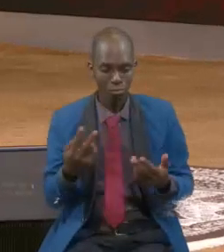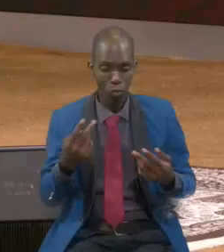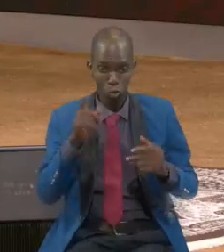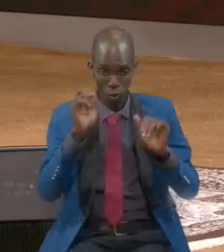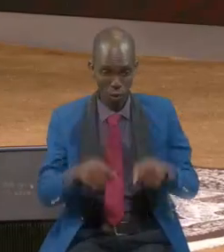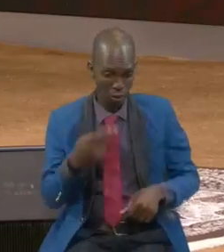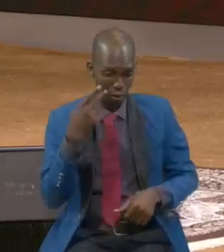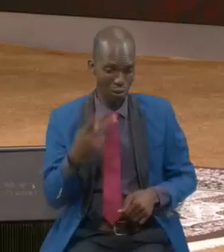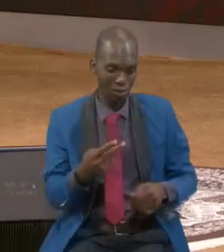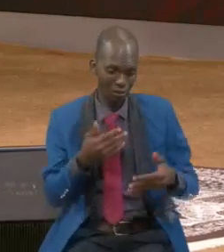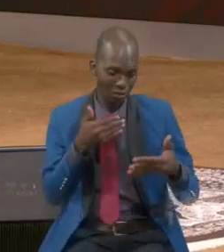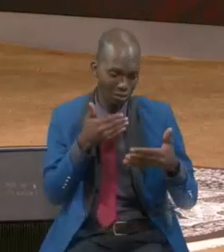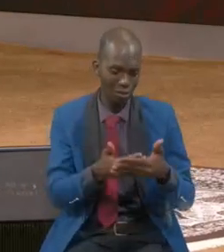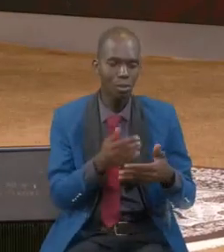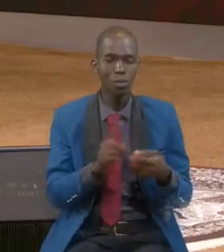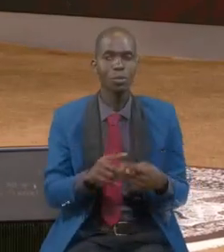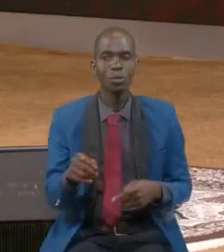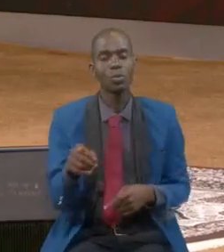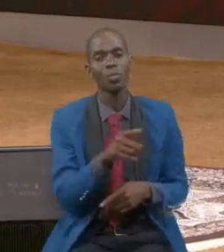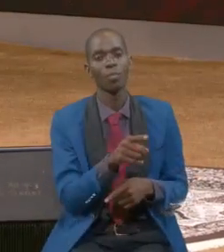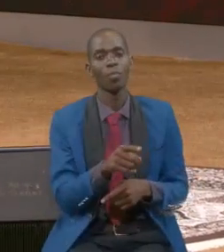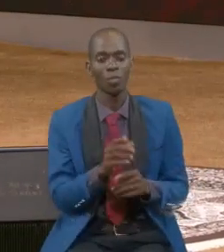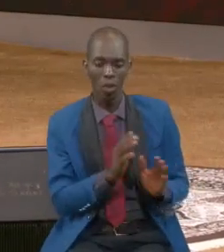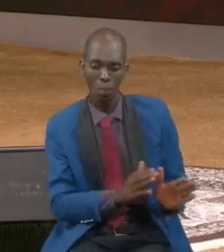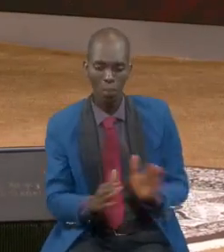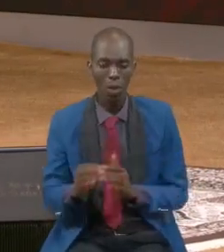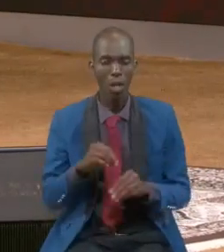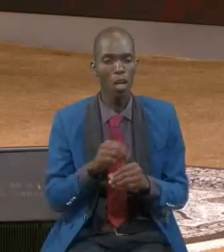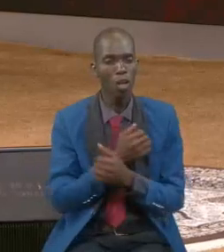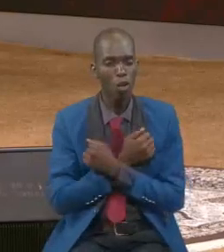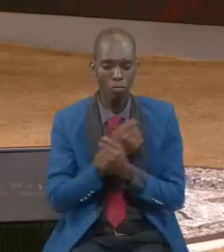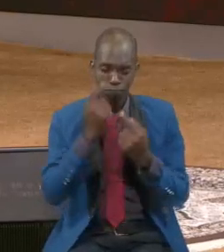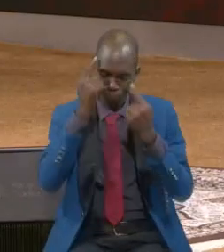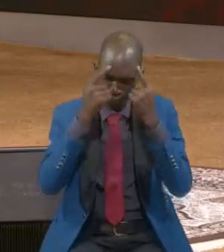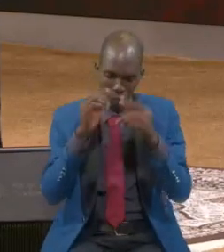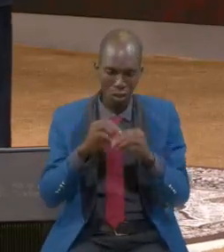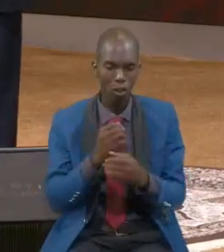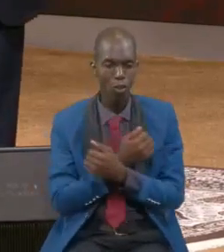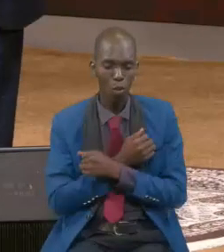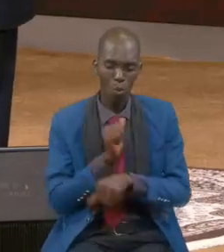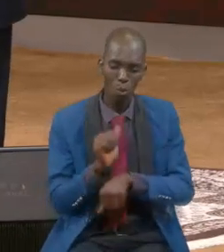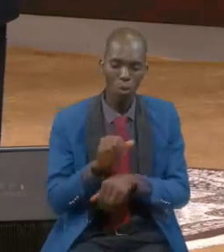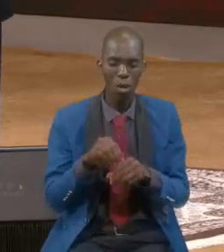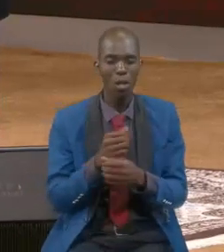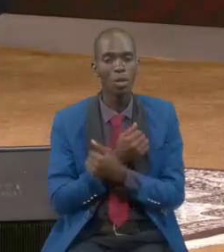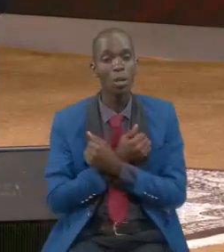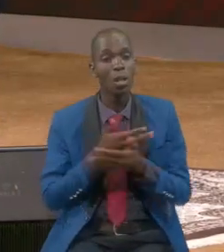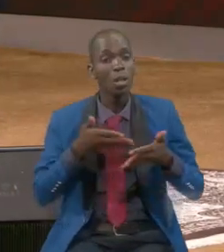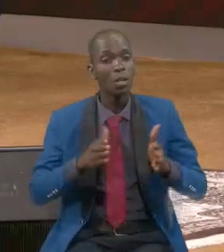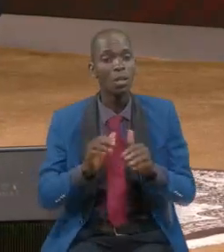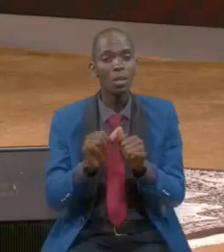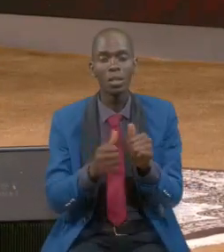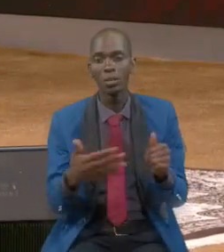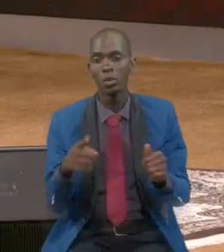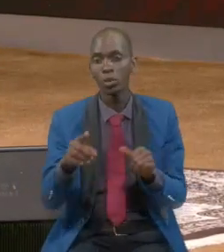you thinking Lord planning Lord operate in love let everything you do